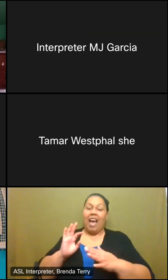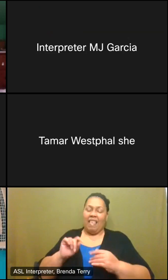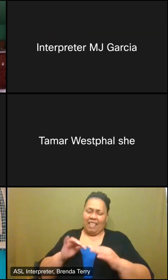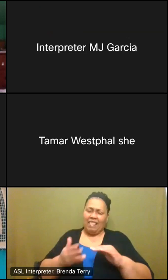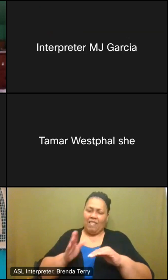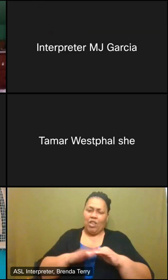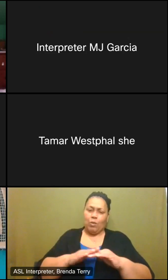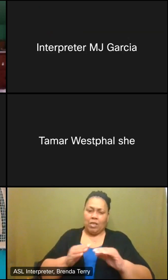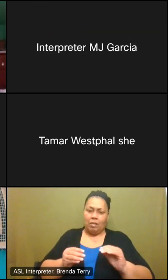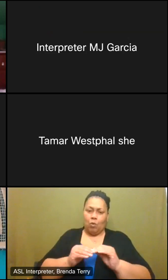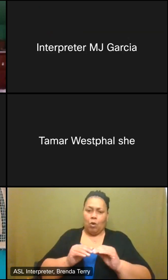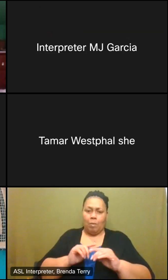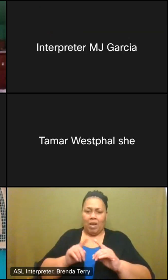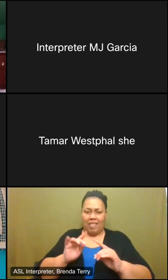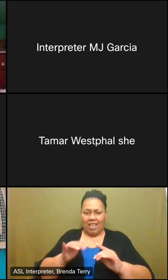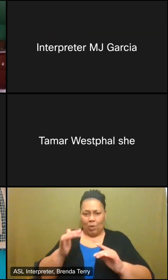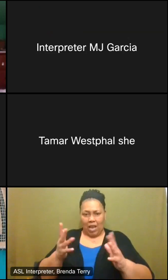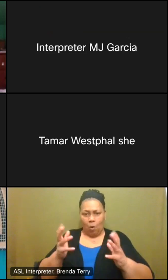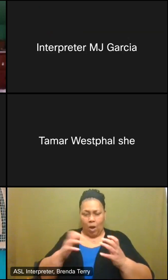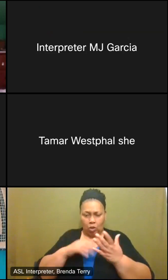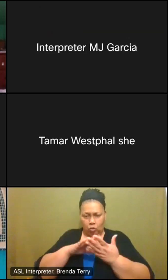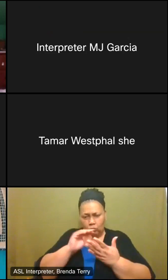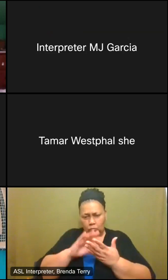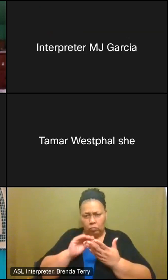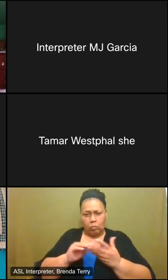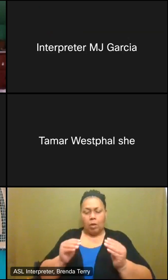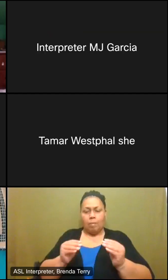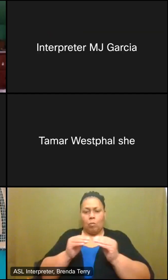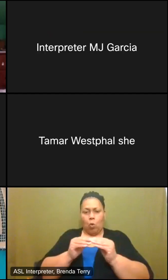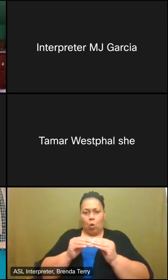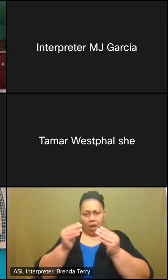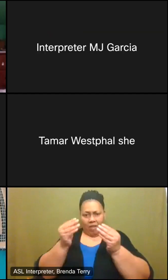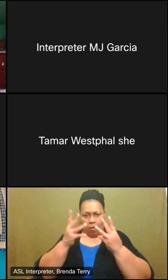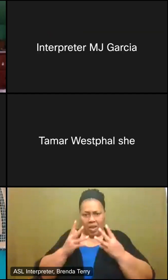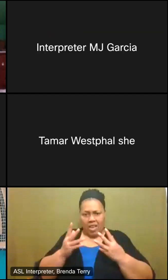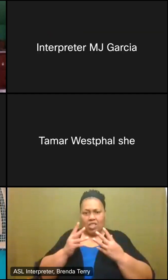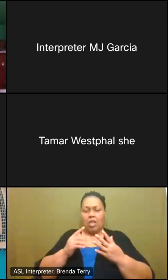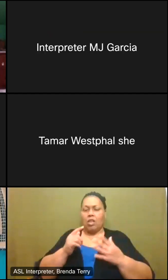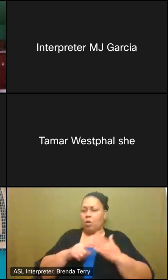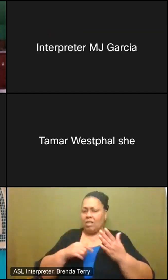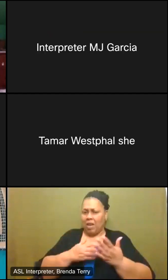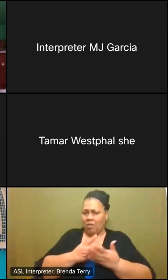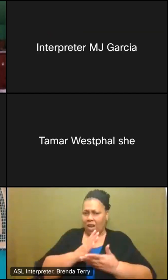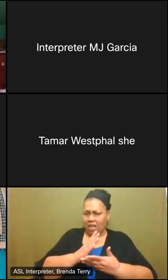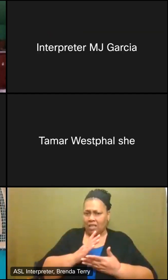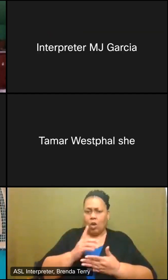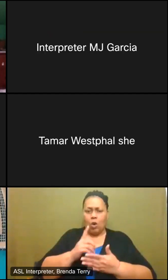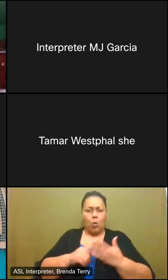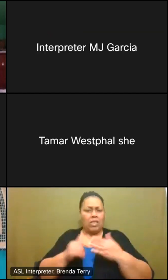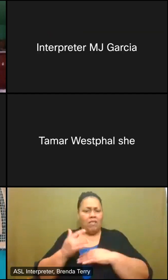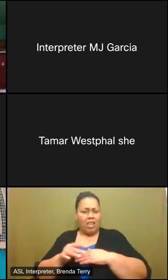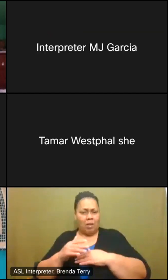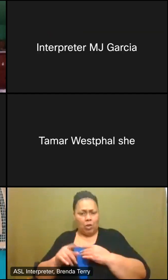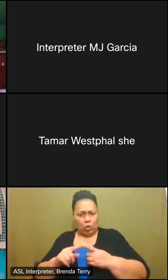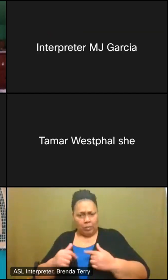that that's why I wanted to be more informed about, what were my rights, what was available to me, and what was